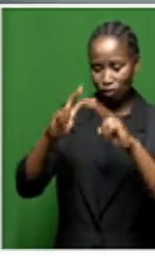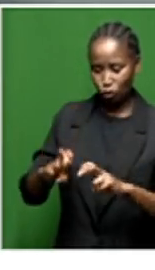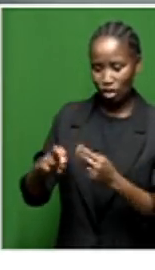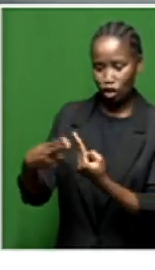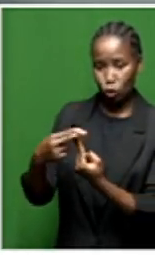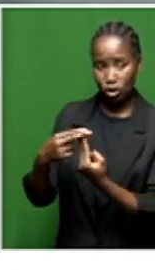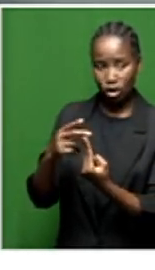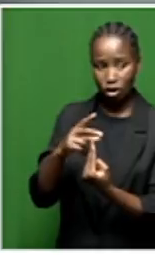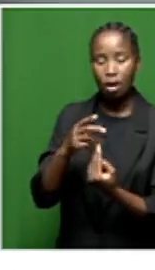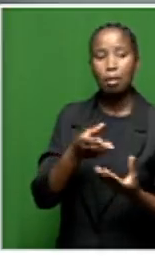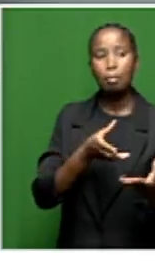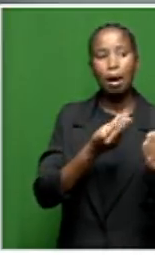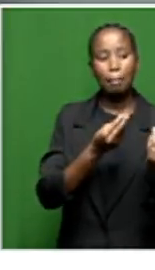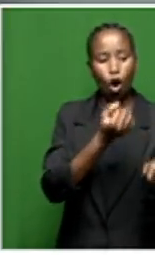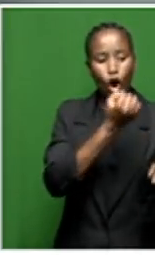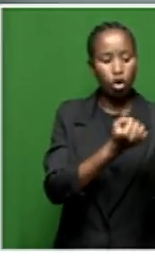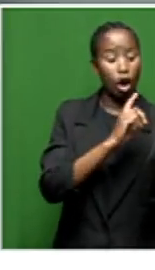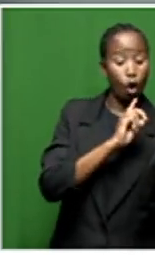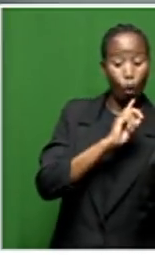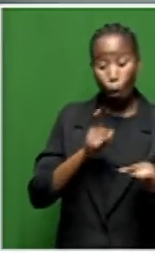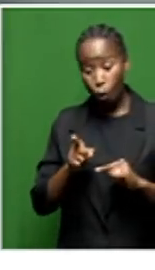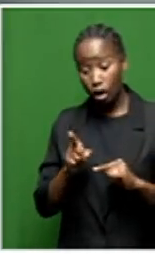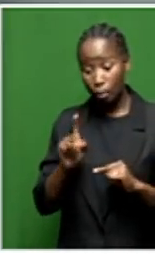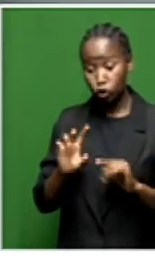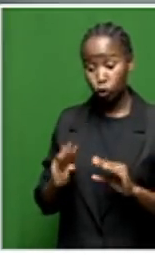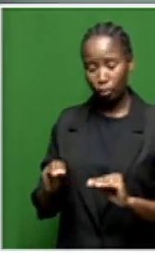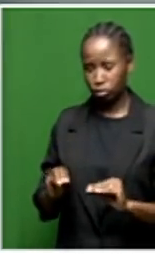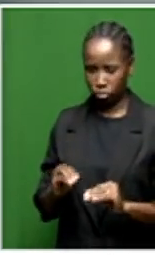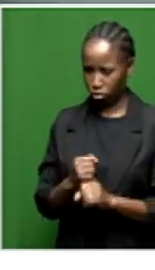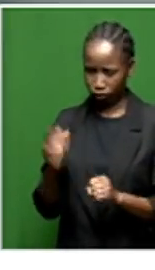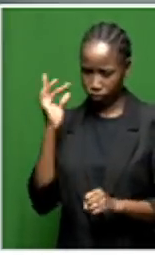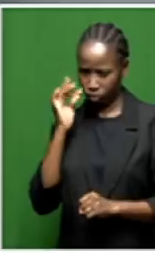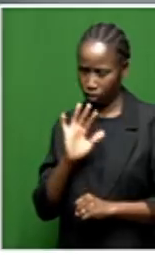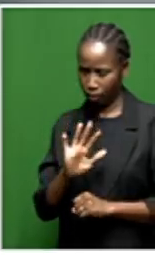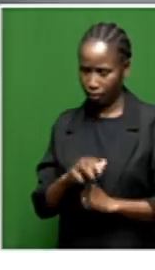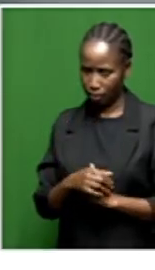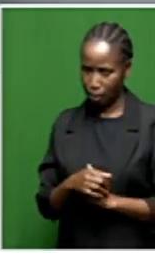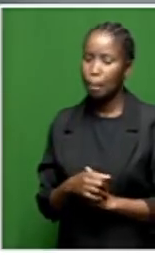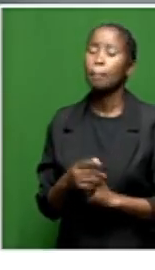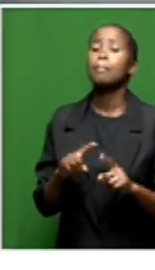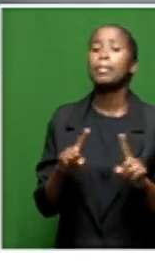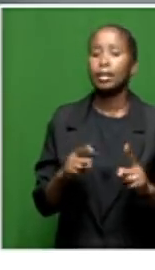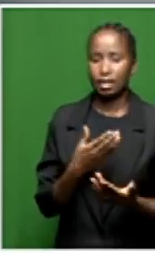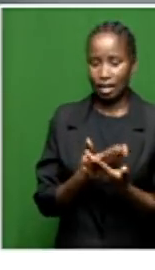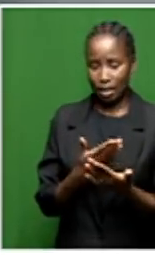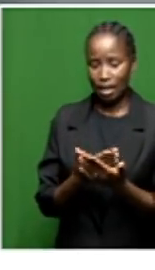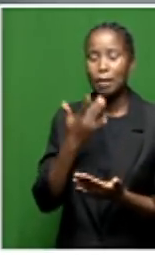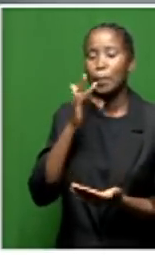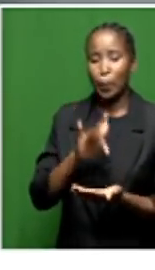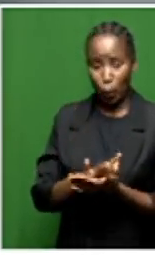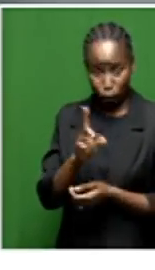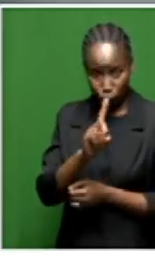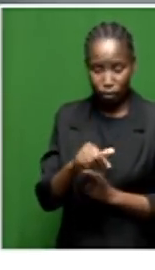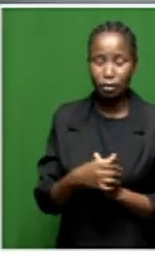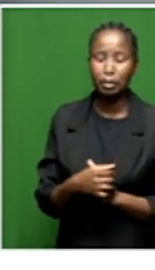given an order by a court to stop. What I can assure the viewers